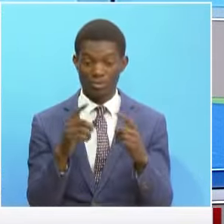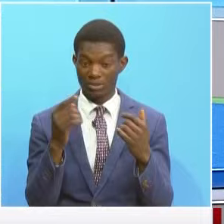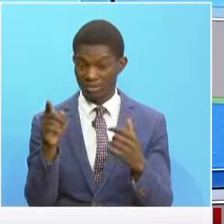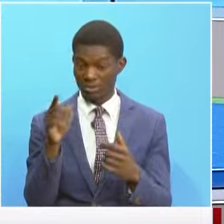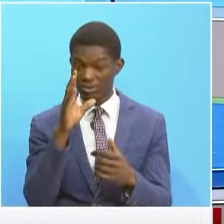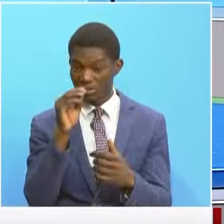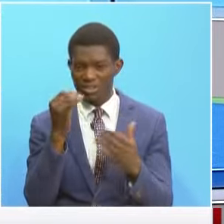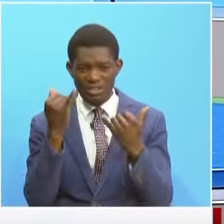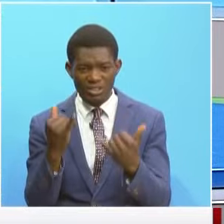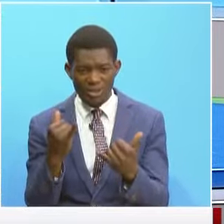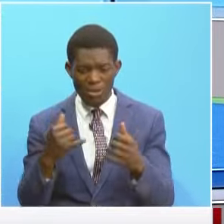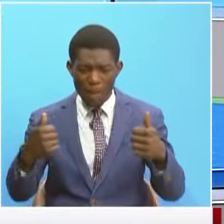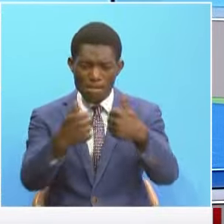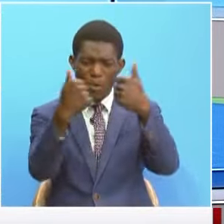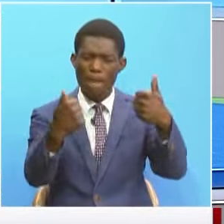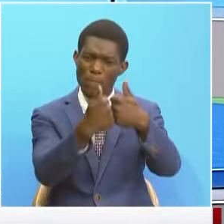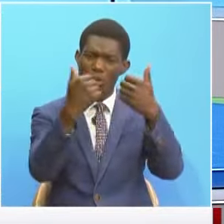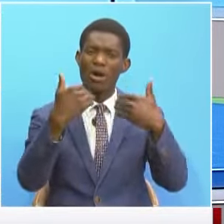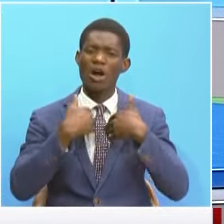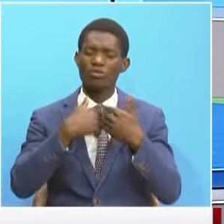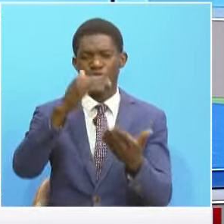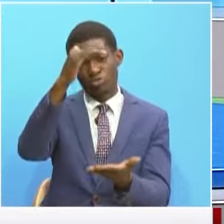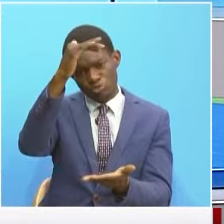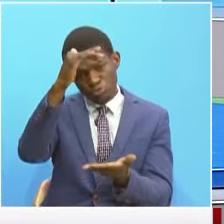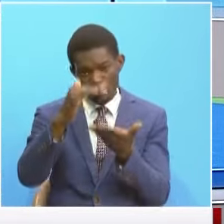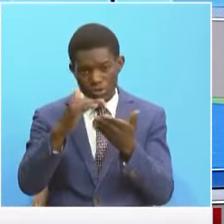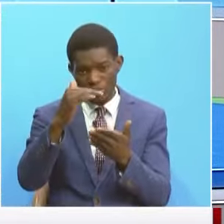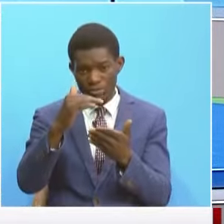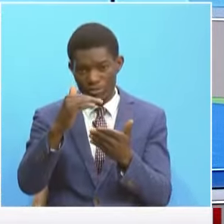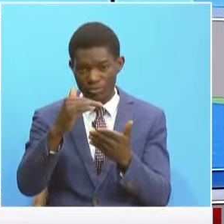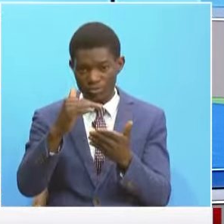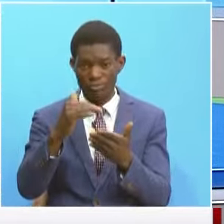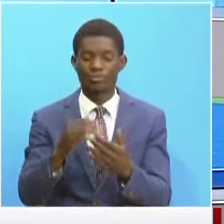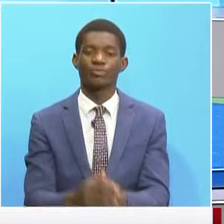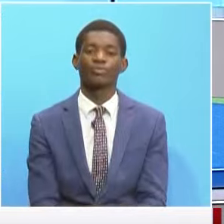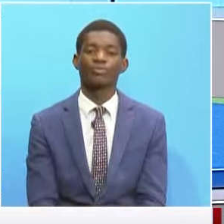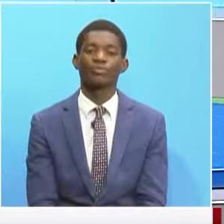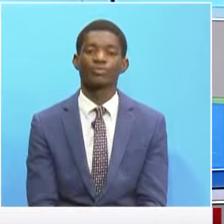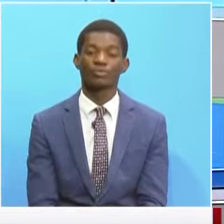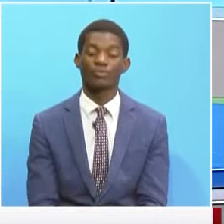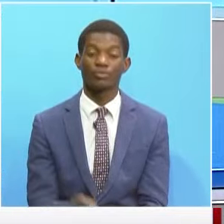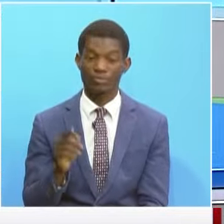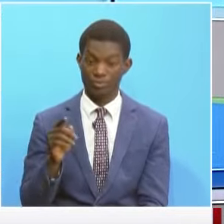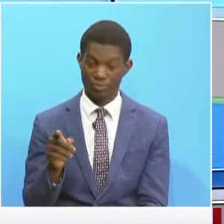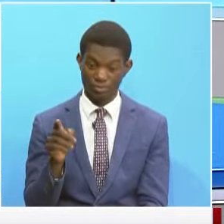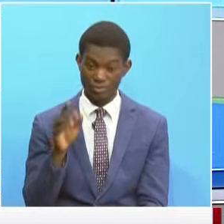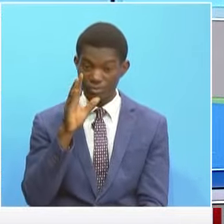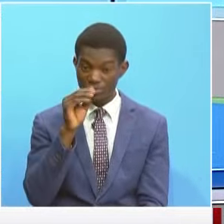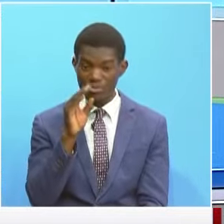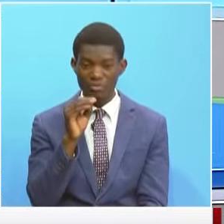traffic accidents this year by 47.3% compared to last year. He revealed that about